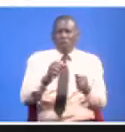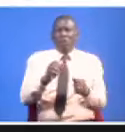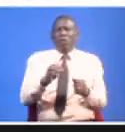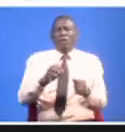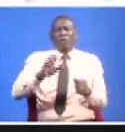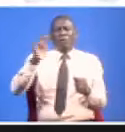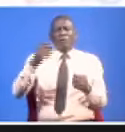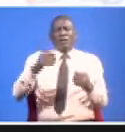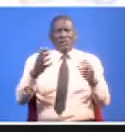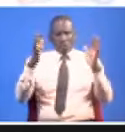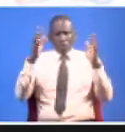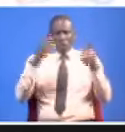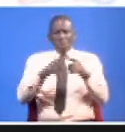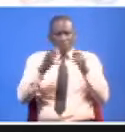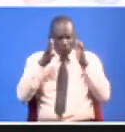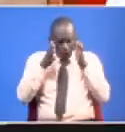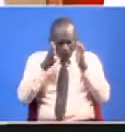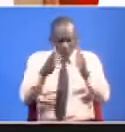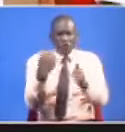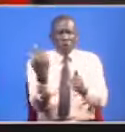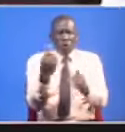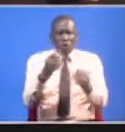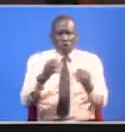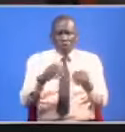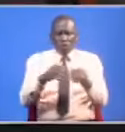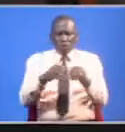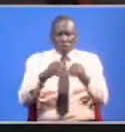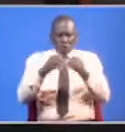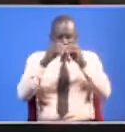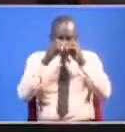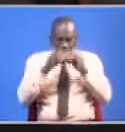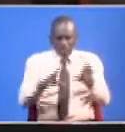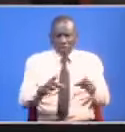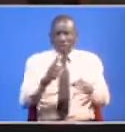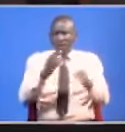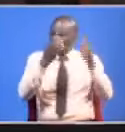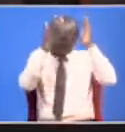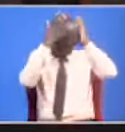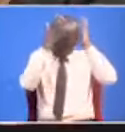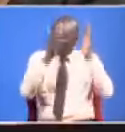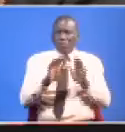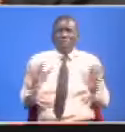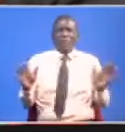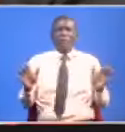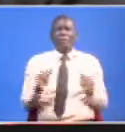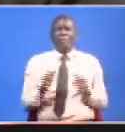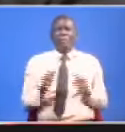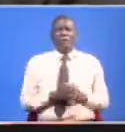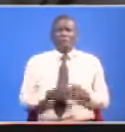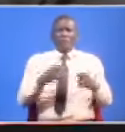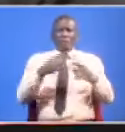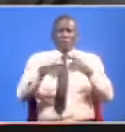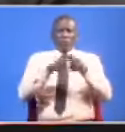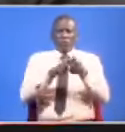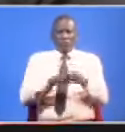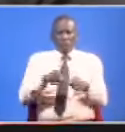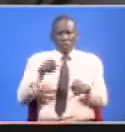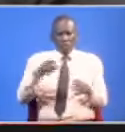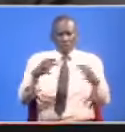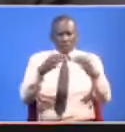ceremony, instead focusing only on the ordination of one of their own. However,